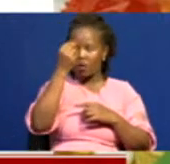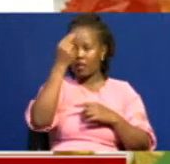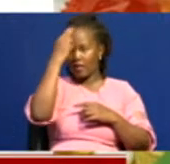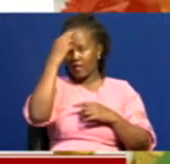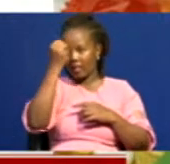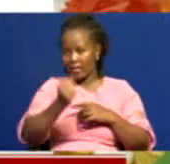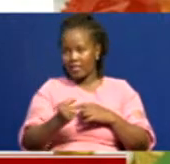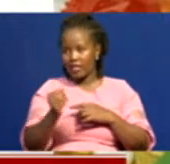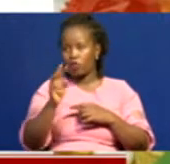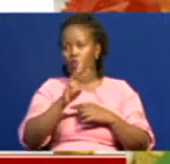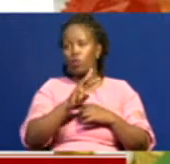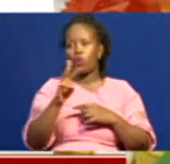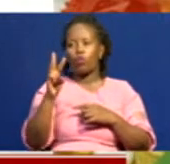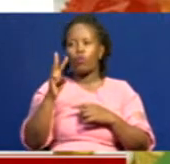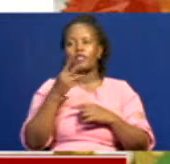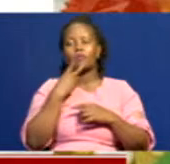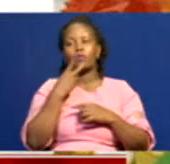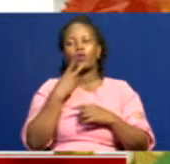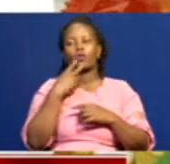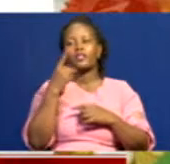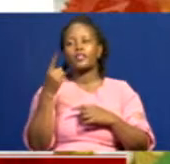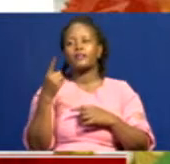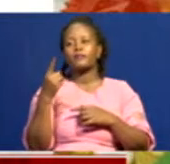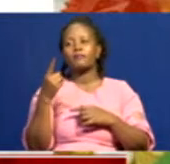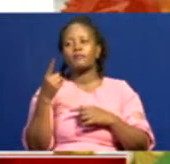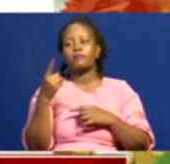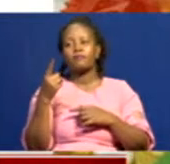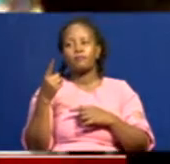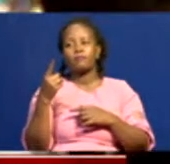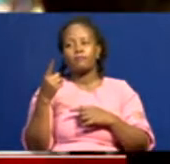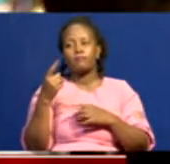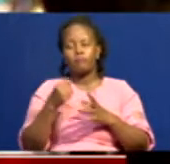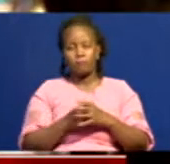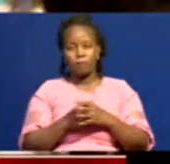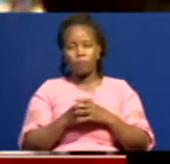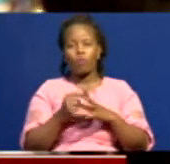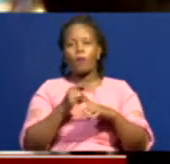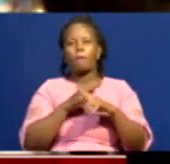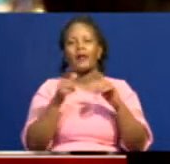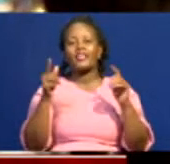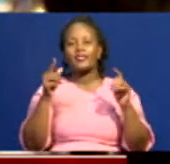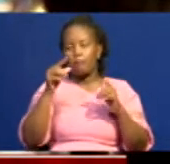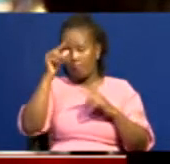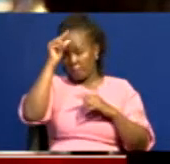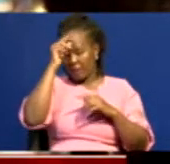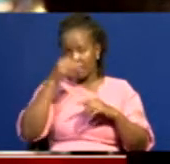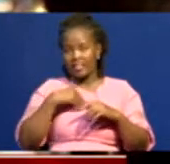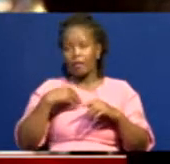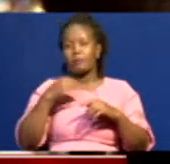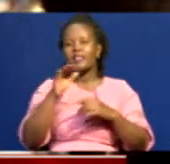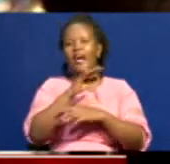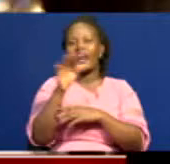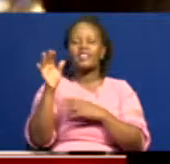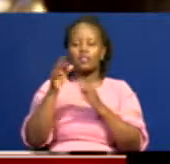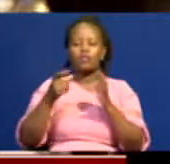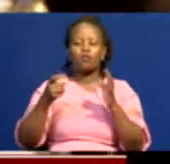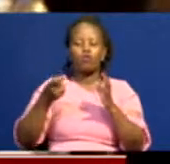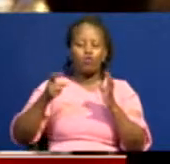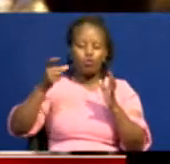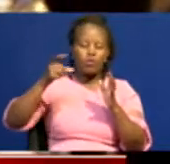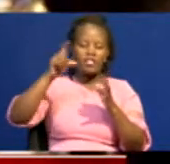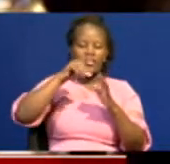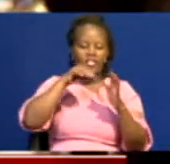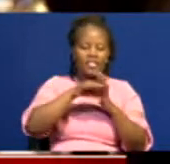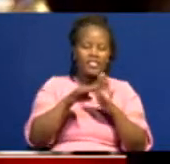Pokot, Elgeyo Marakwet, Turkana, Migori, and Homa Bay. However, the government has been urged to increase access to and use of